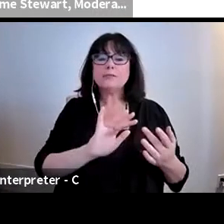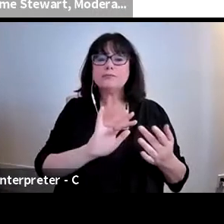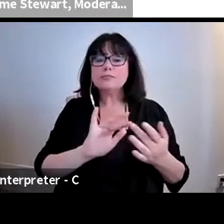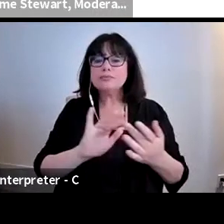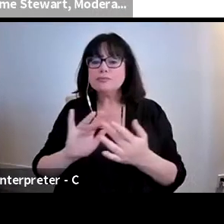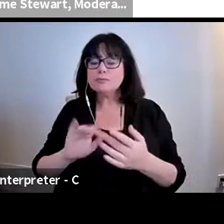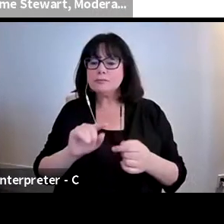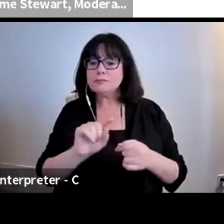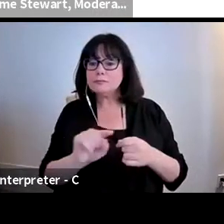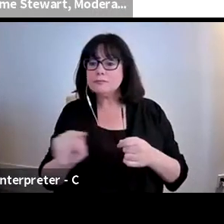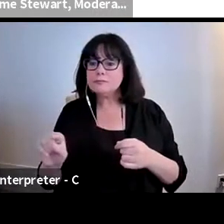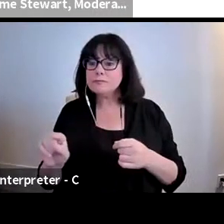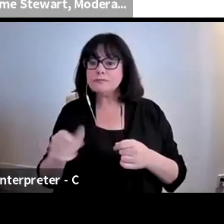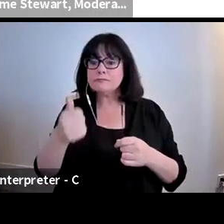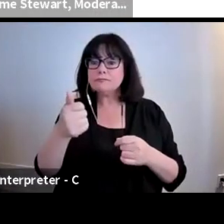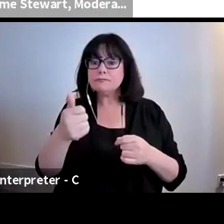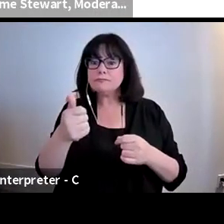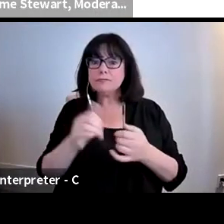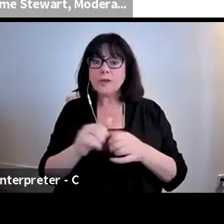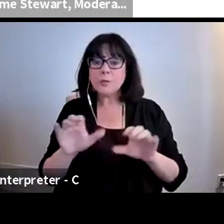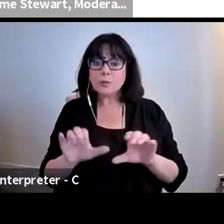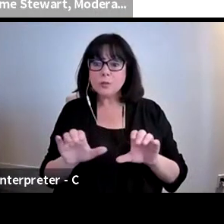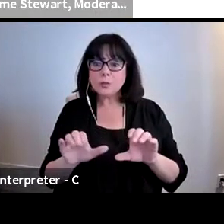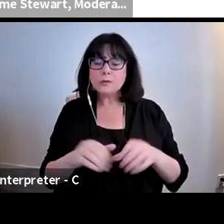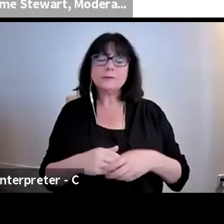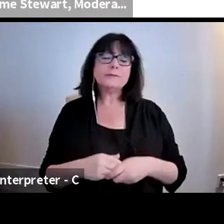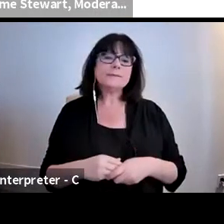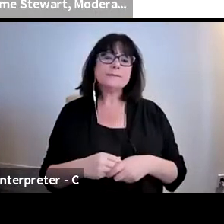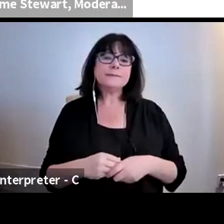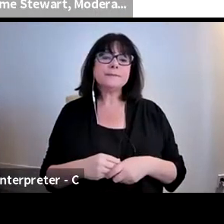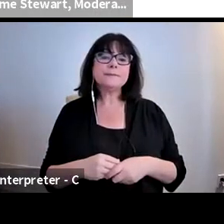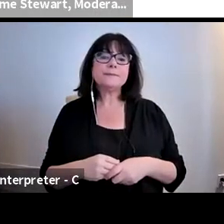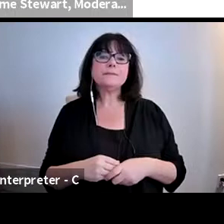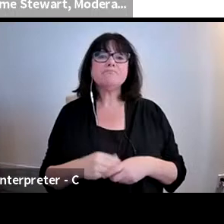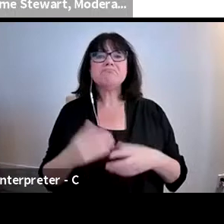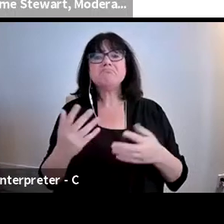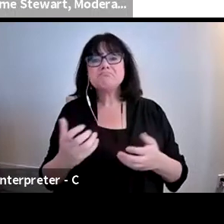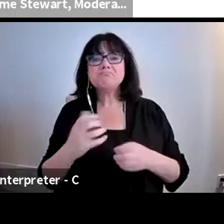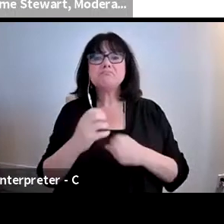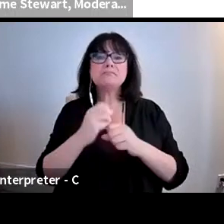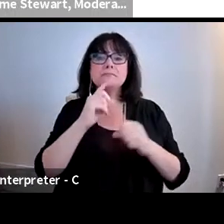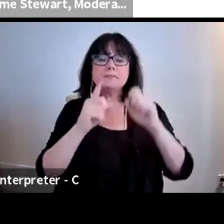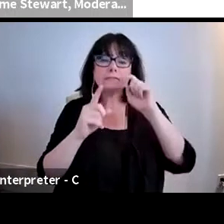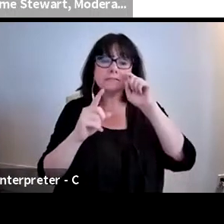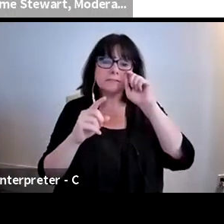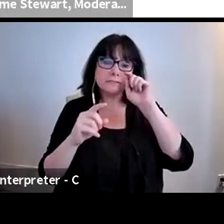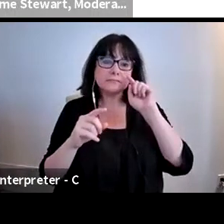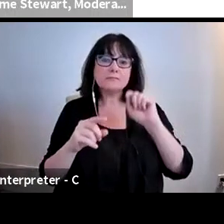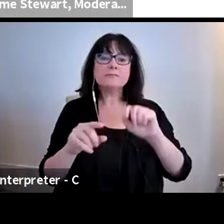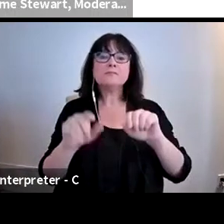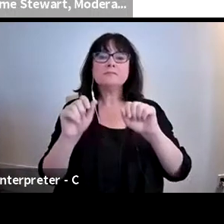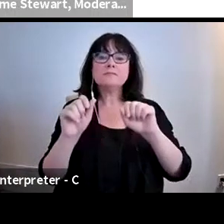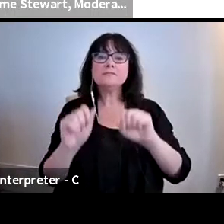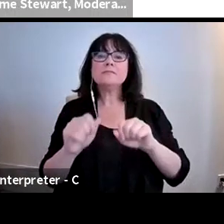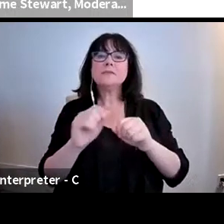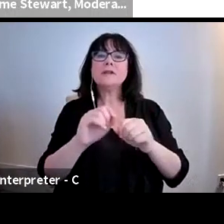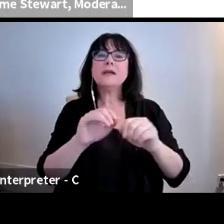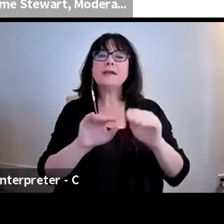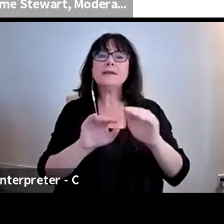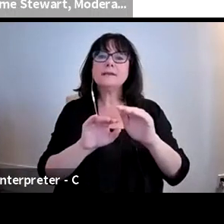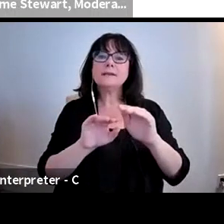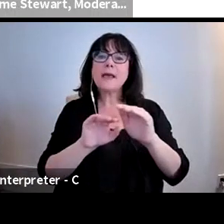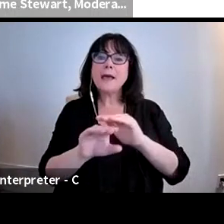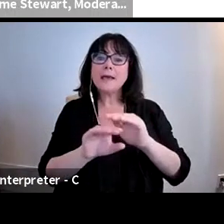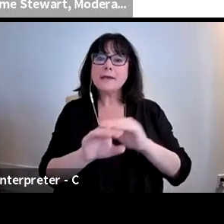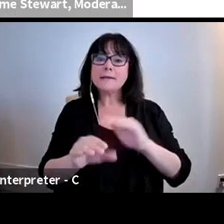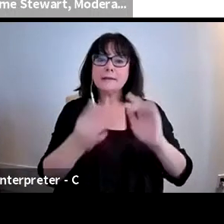spaces, the quarantine spaces at the hotel, to make sure that they're accessing online services, familiar